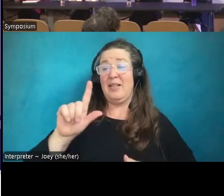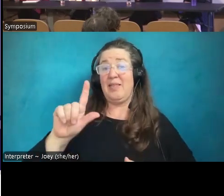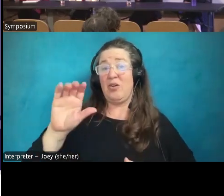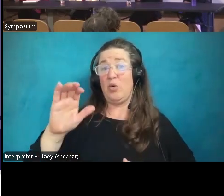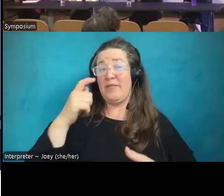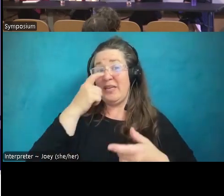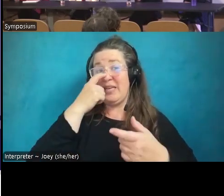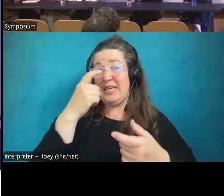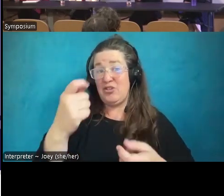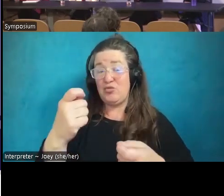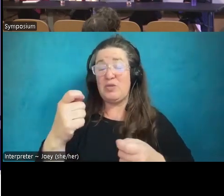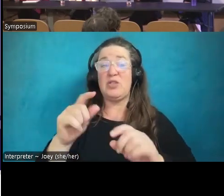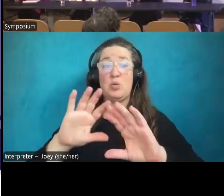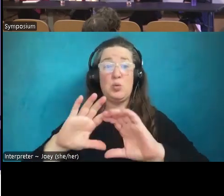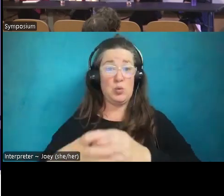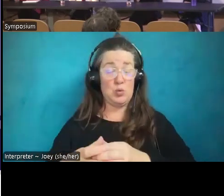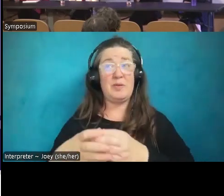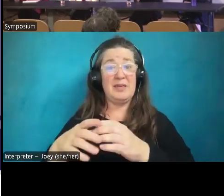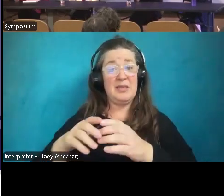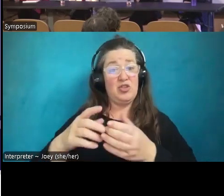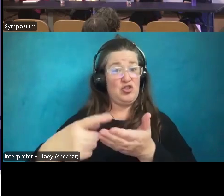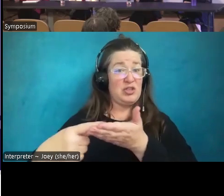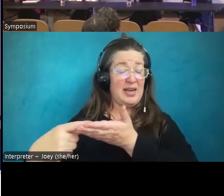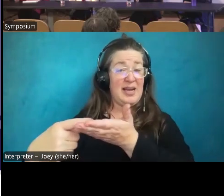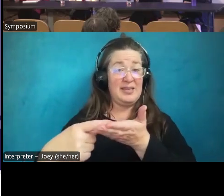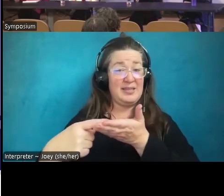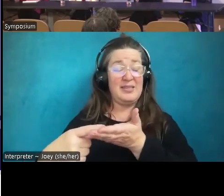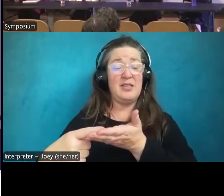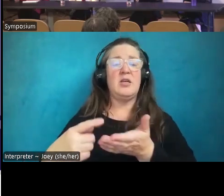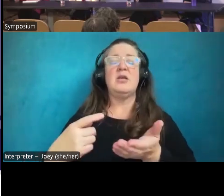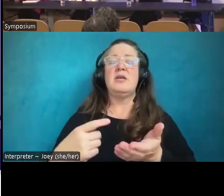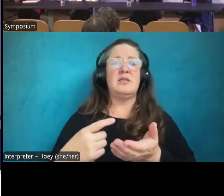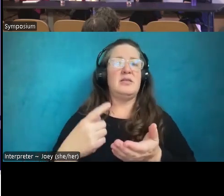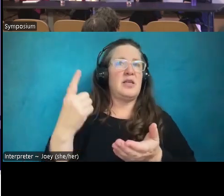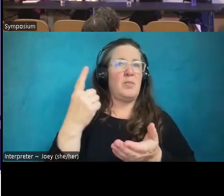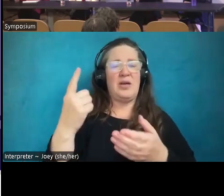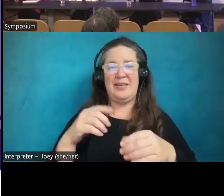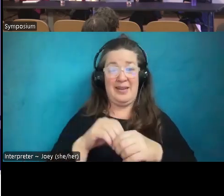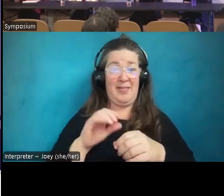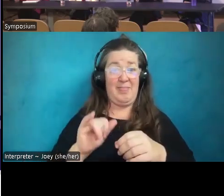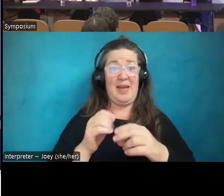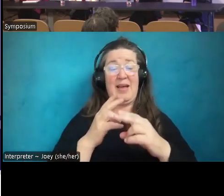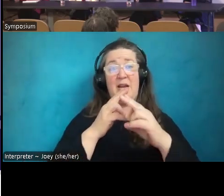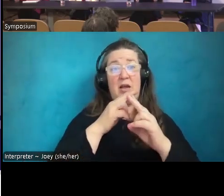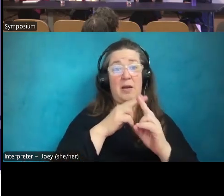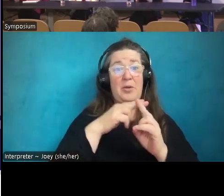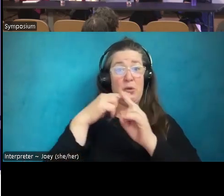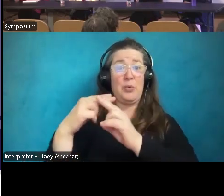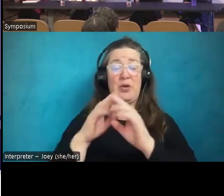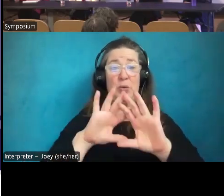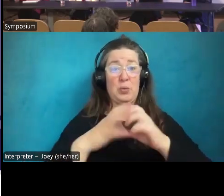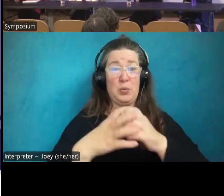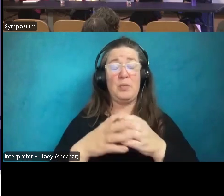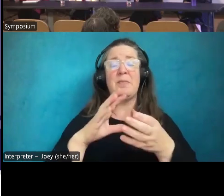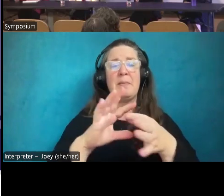up immunoglobulin testing. This is not in the guidelines, and again, anecdotal, seeing people with changes in